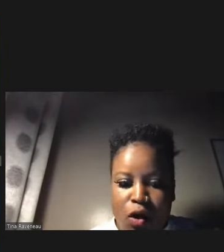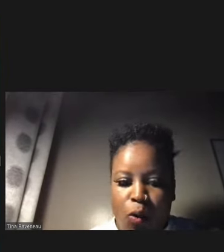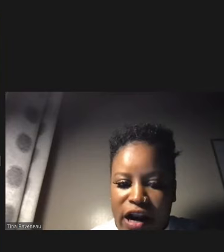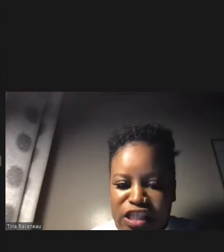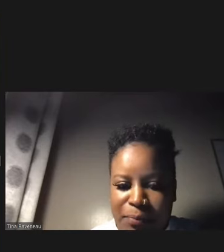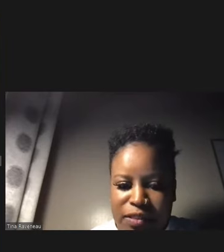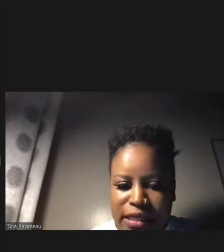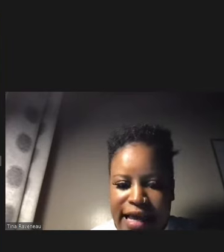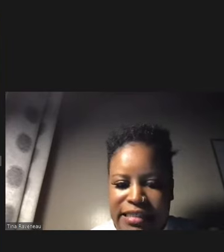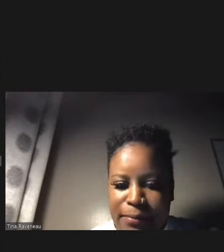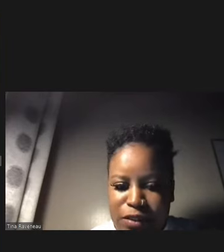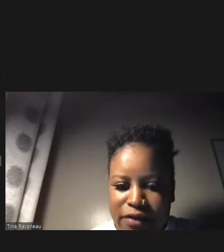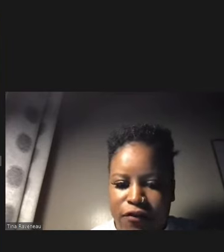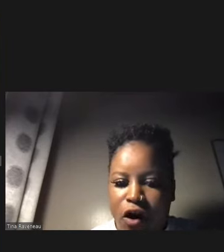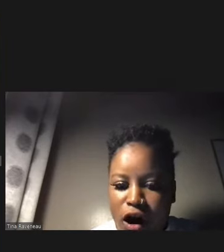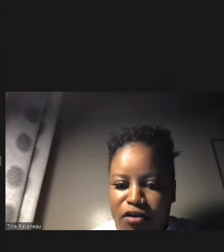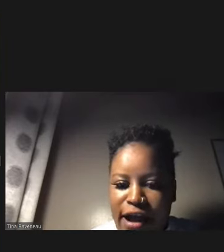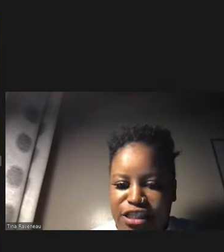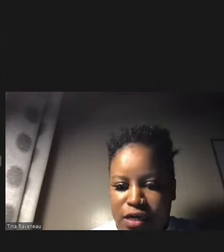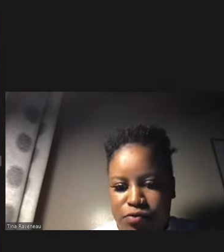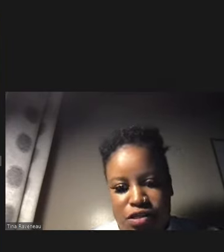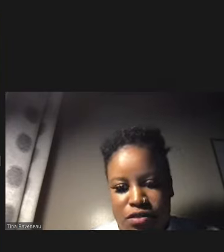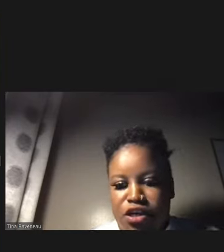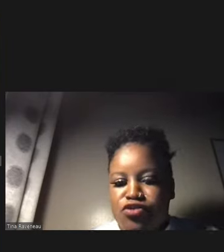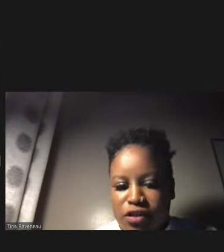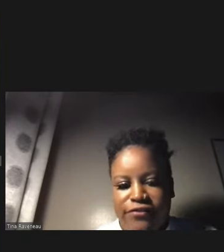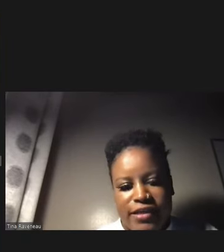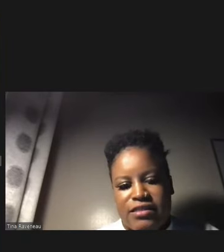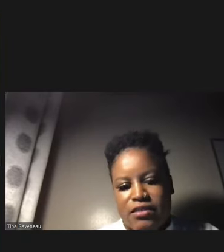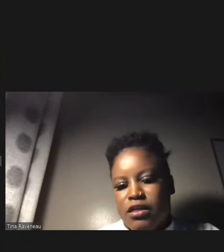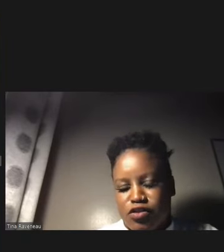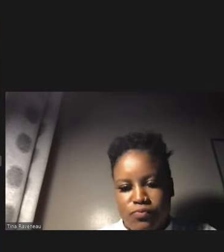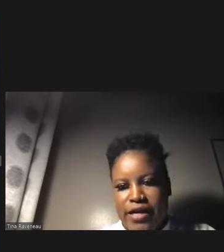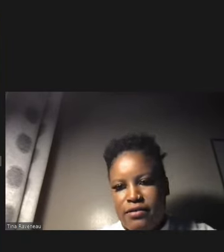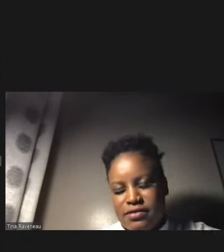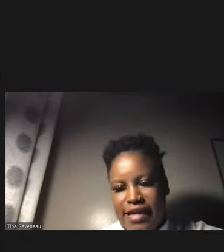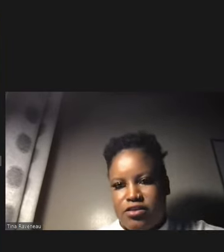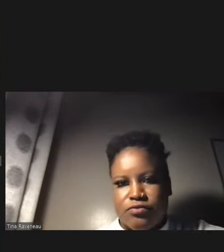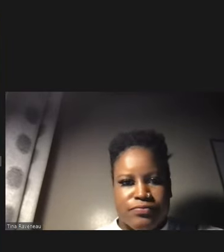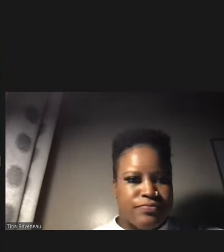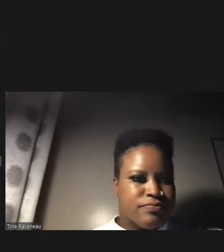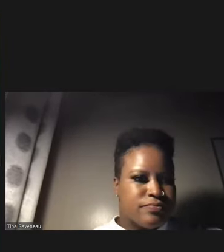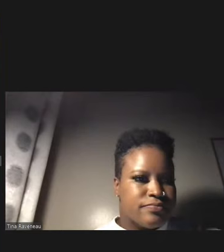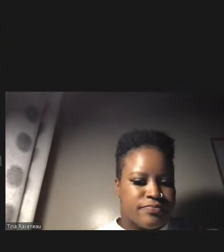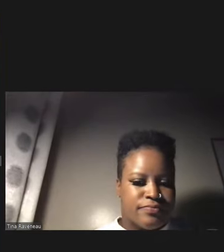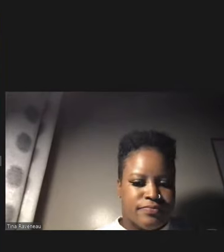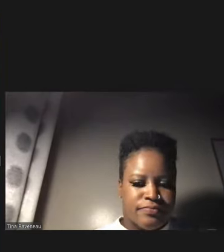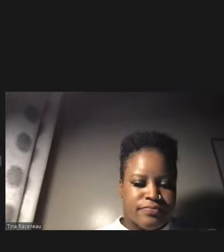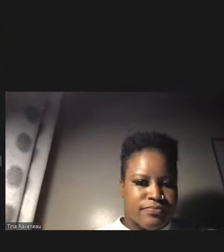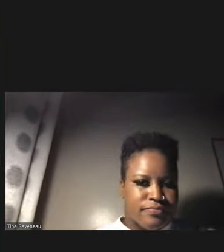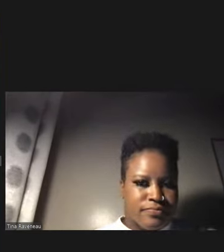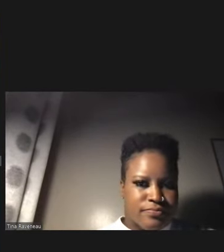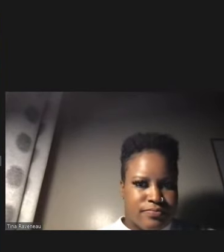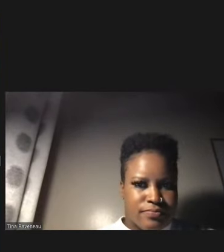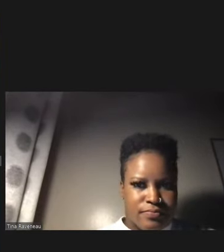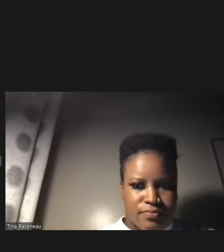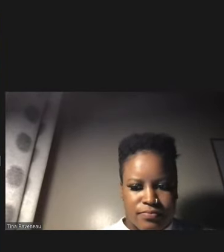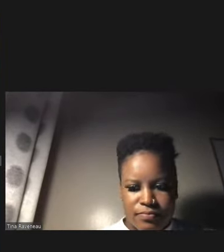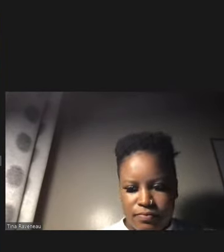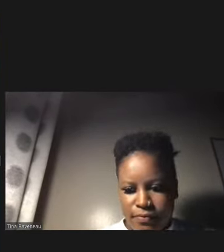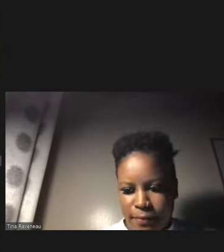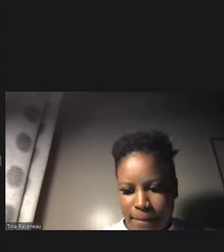lavishly. 100% exemption for all rideshare workers. You could fix this. Do better. Thank you. Thank